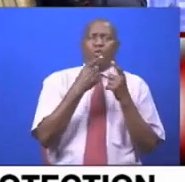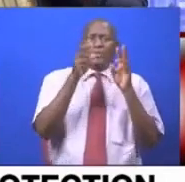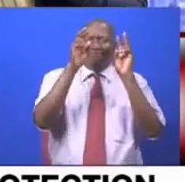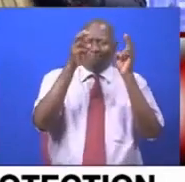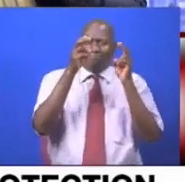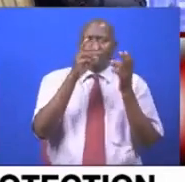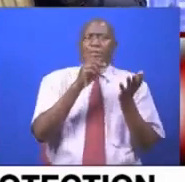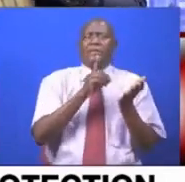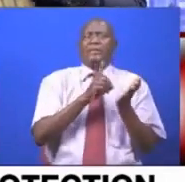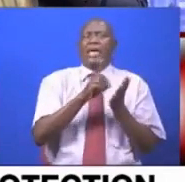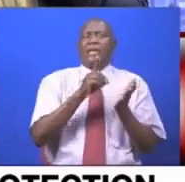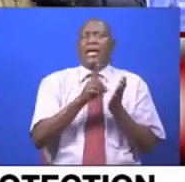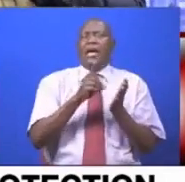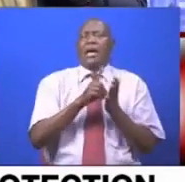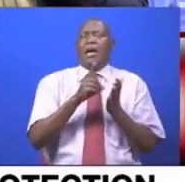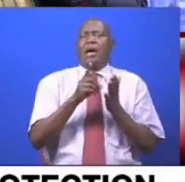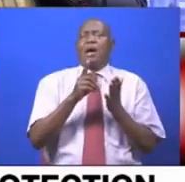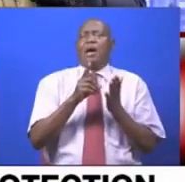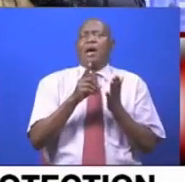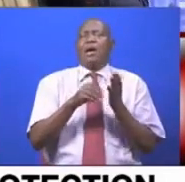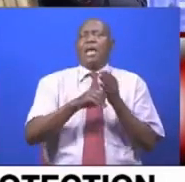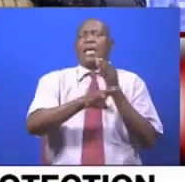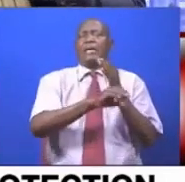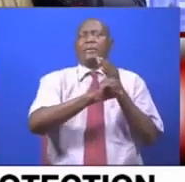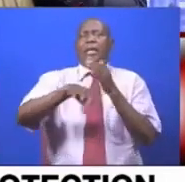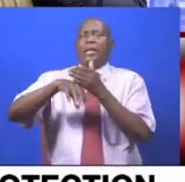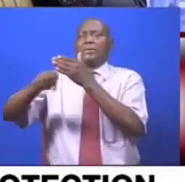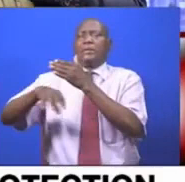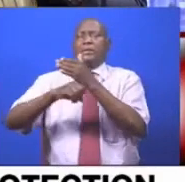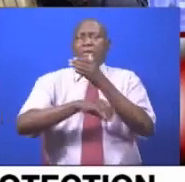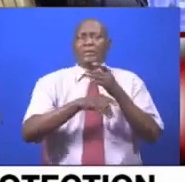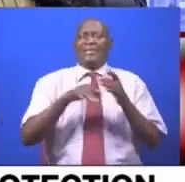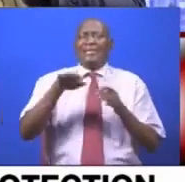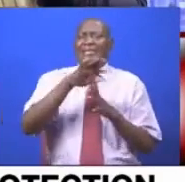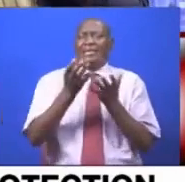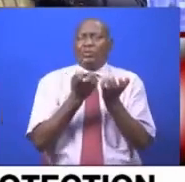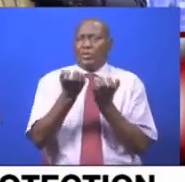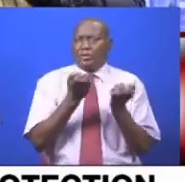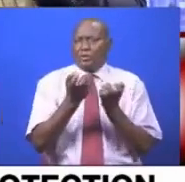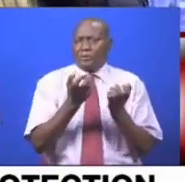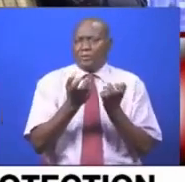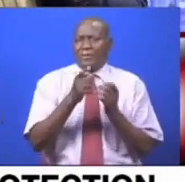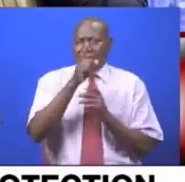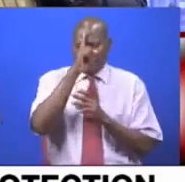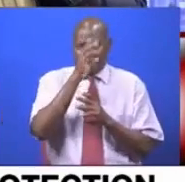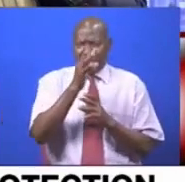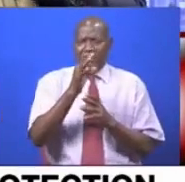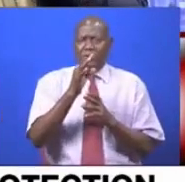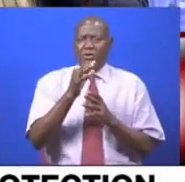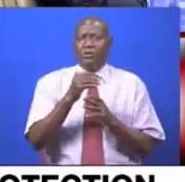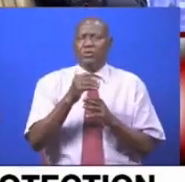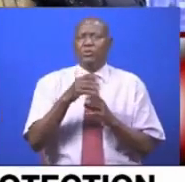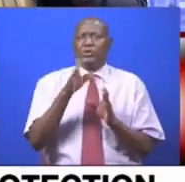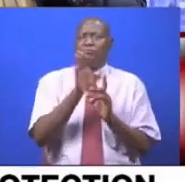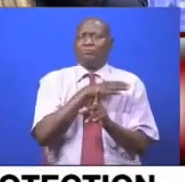data leakages. We are talking about issues of trade-offs. We are talking about serious manipulation